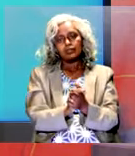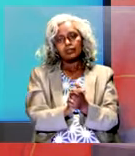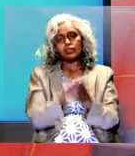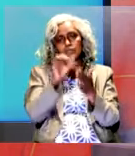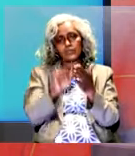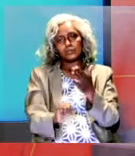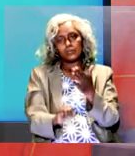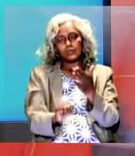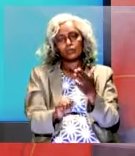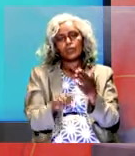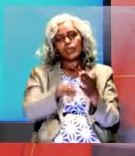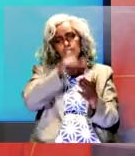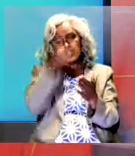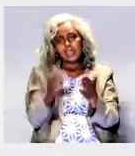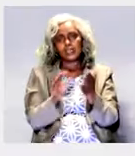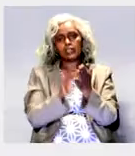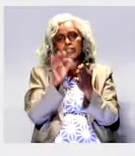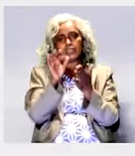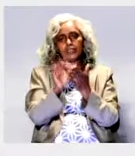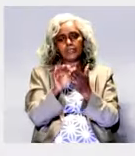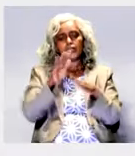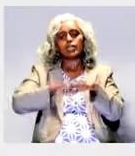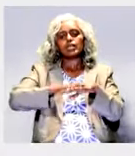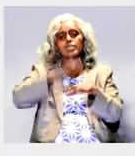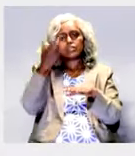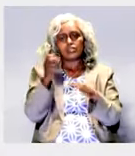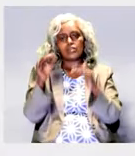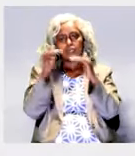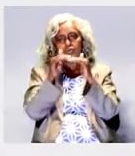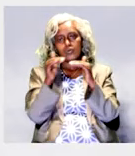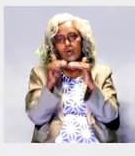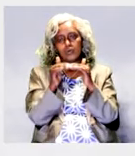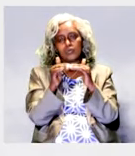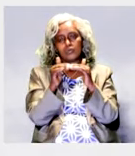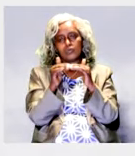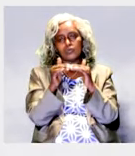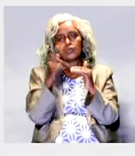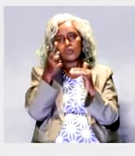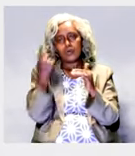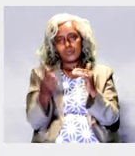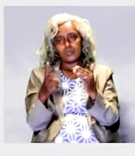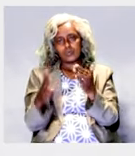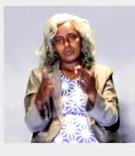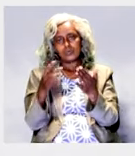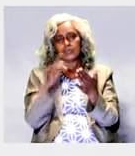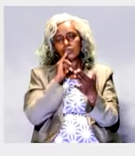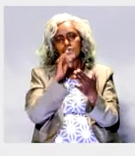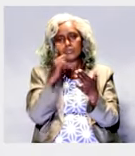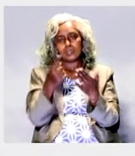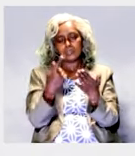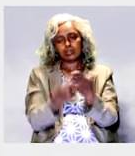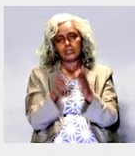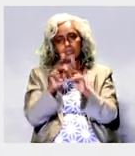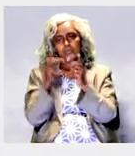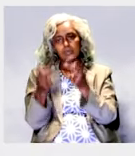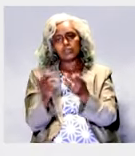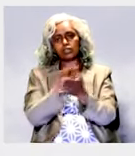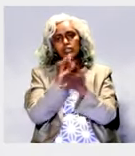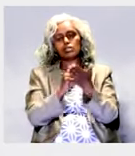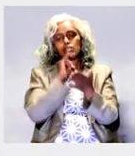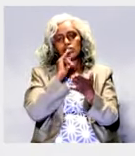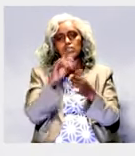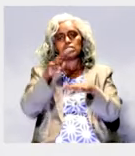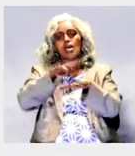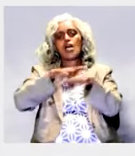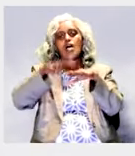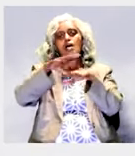So any number greater than or equal to 1 over 2, this part, it is